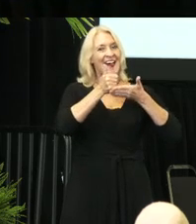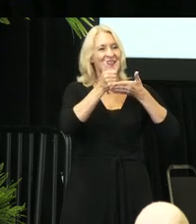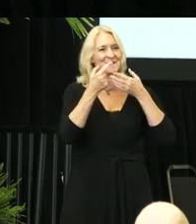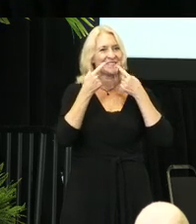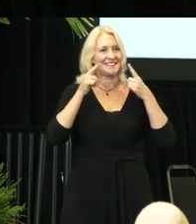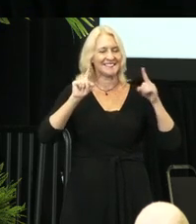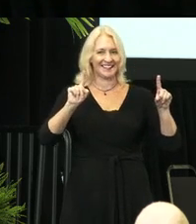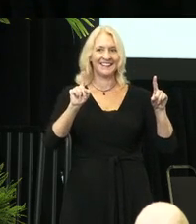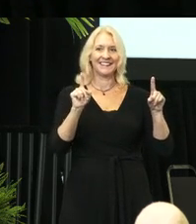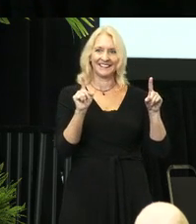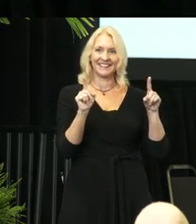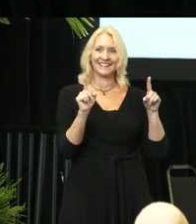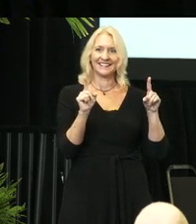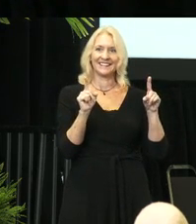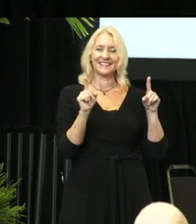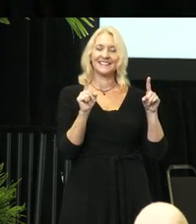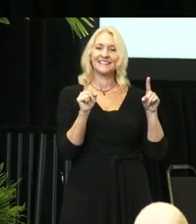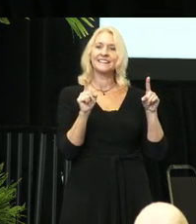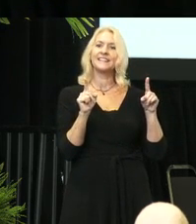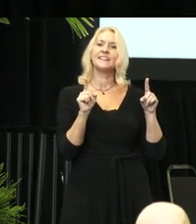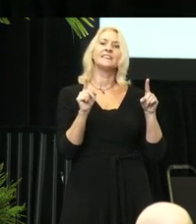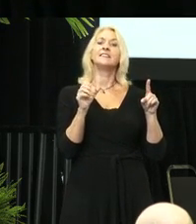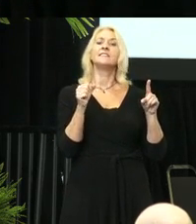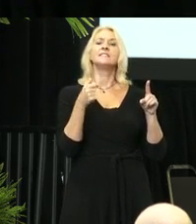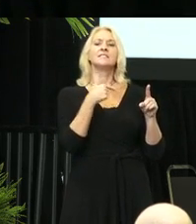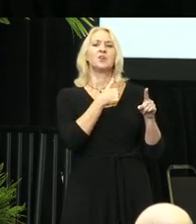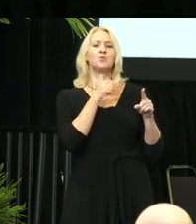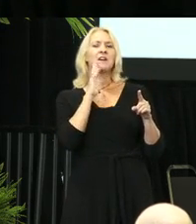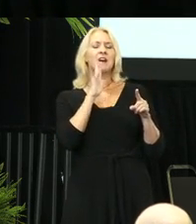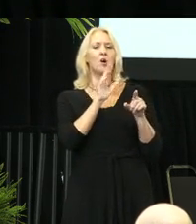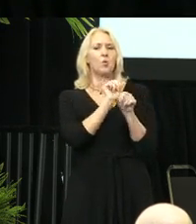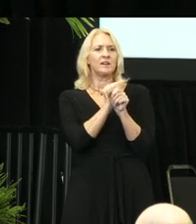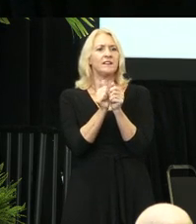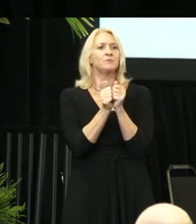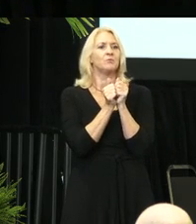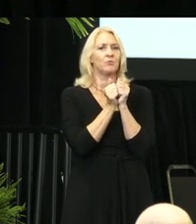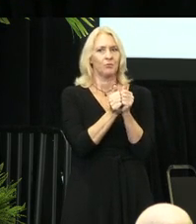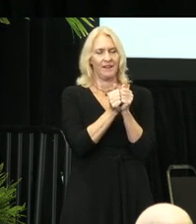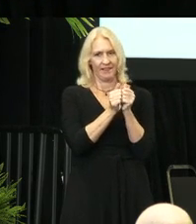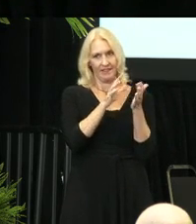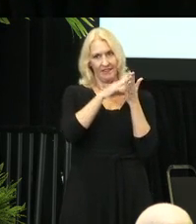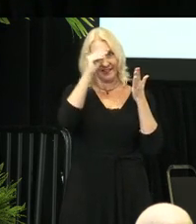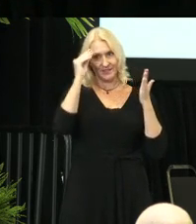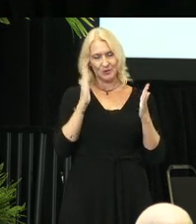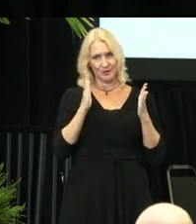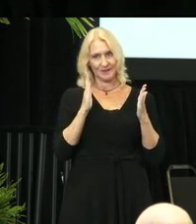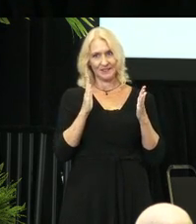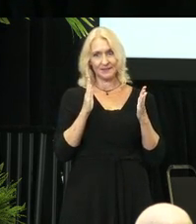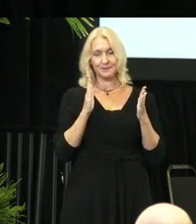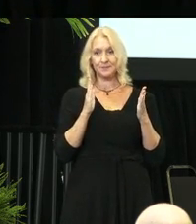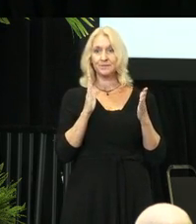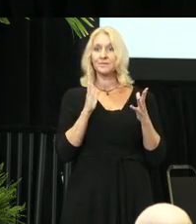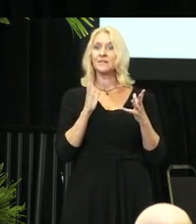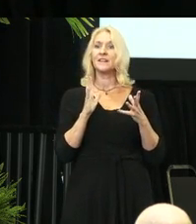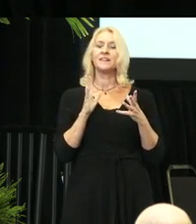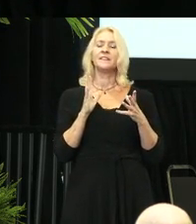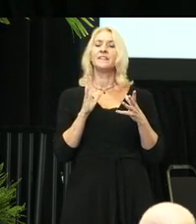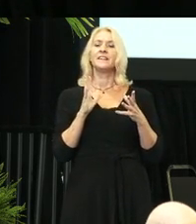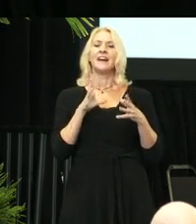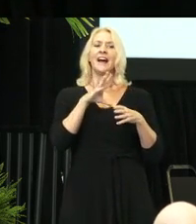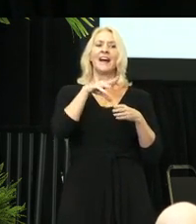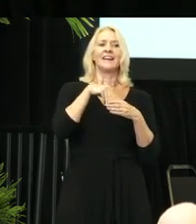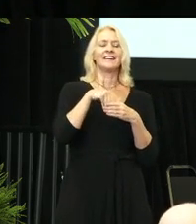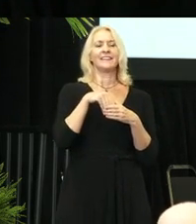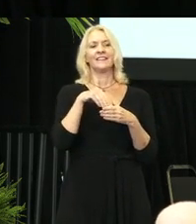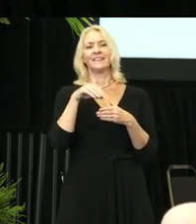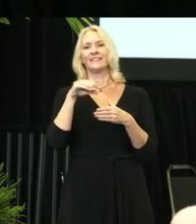that is what we are joining our students in doing this year. Engagement is indeed our theme this